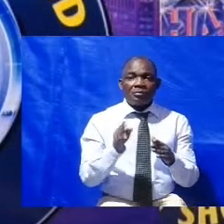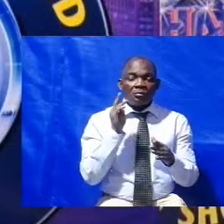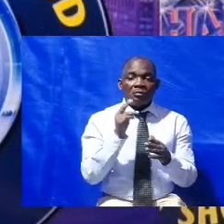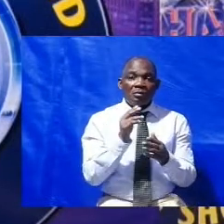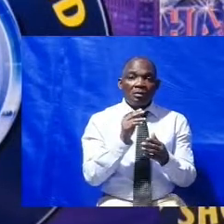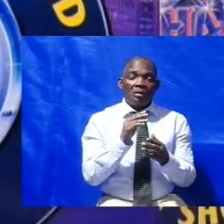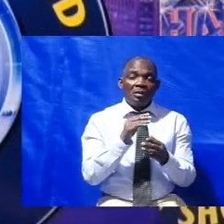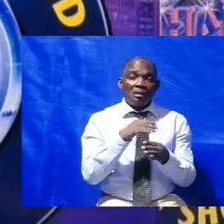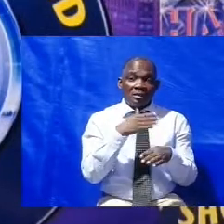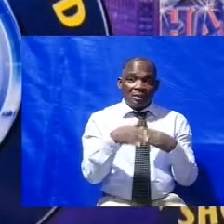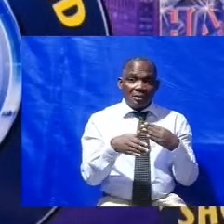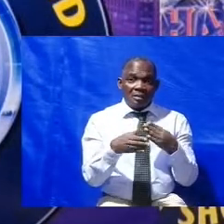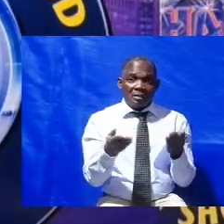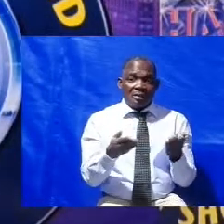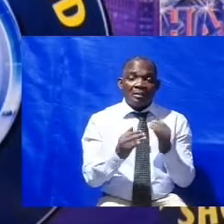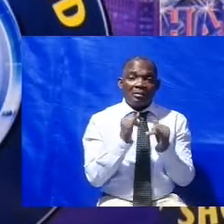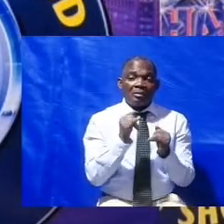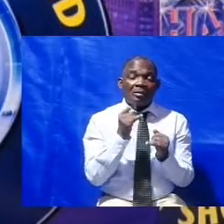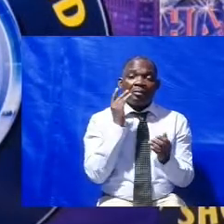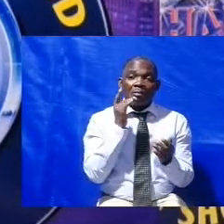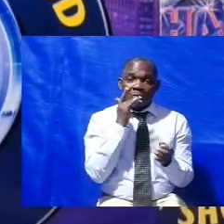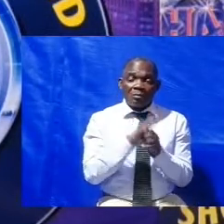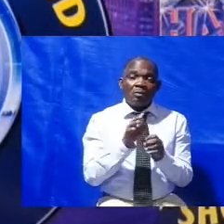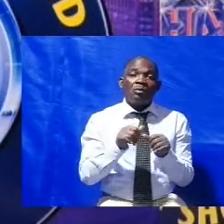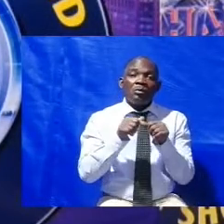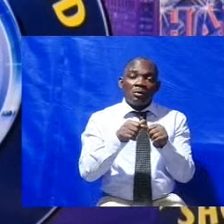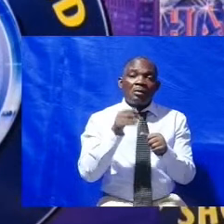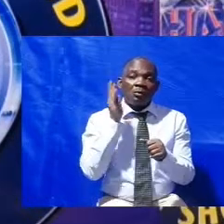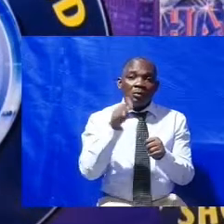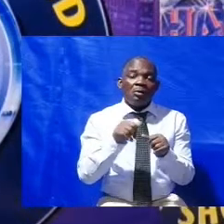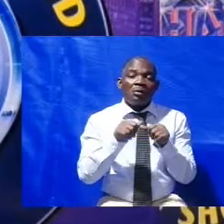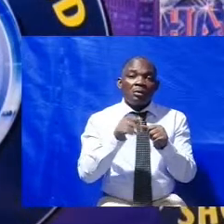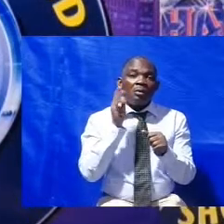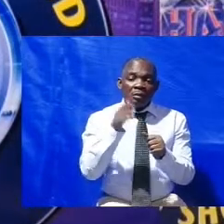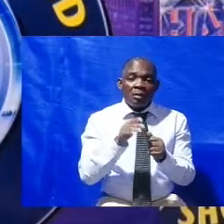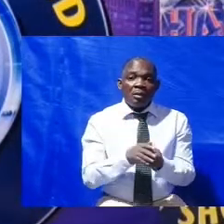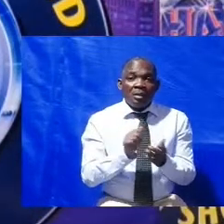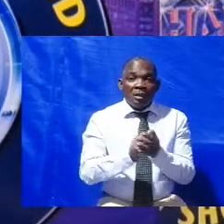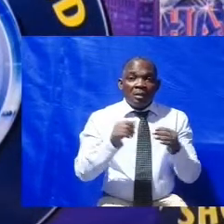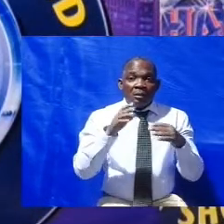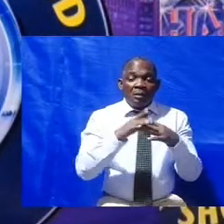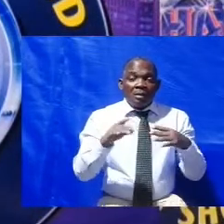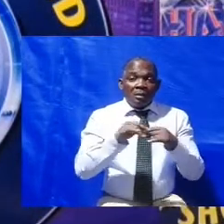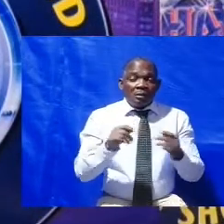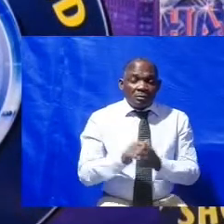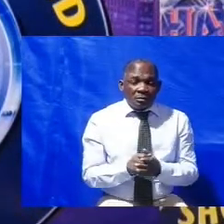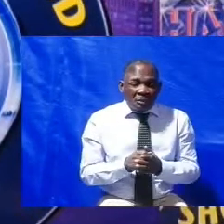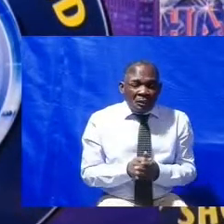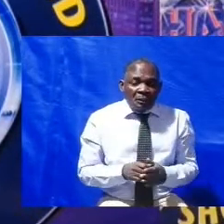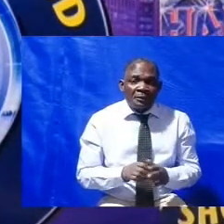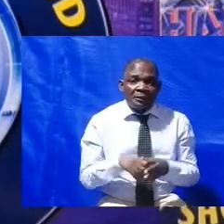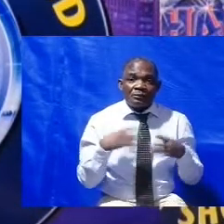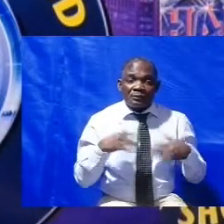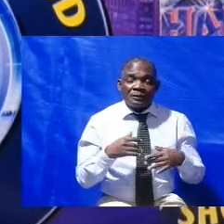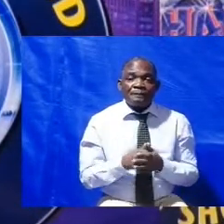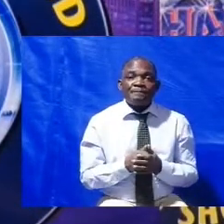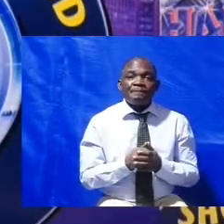going to stop the interview here, but I promise I'm going to give you the continuation of this story, fascinating